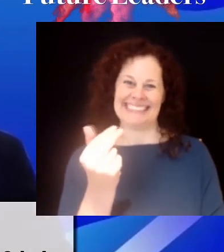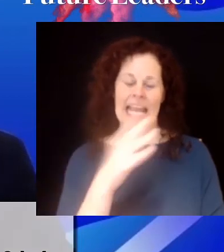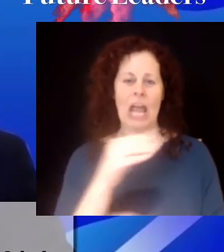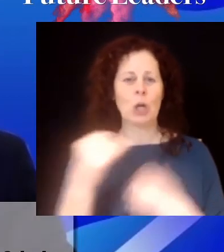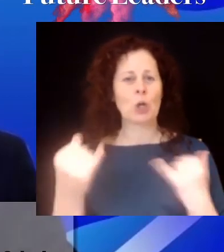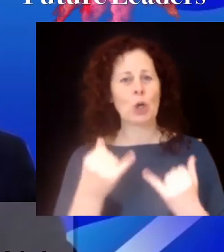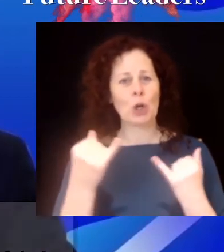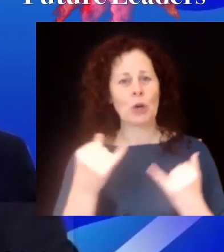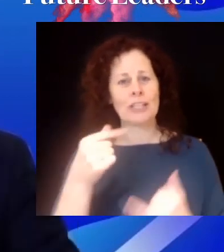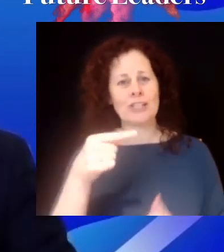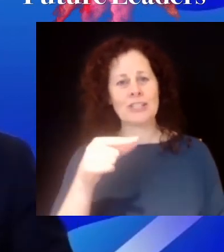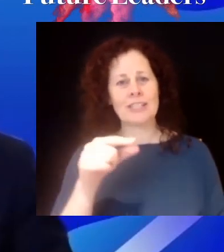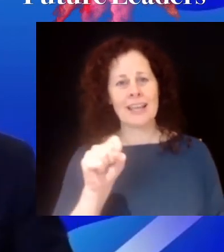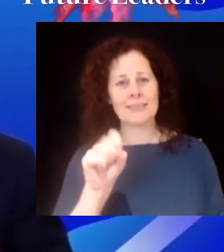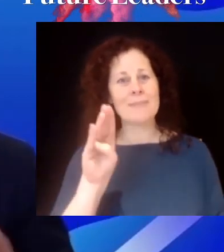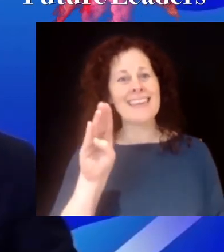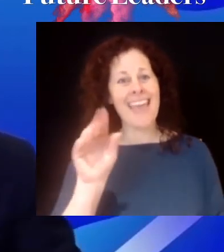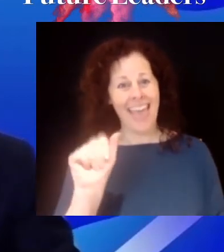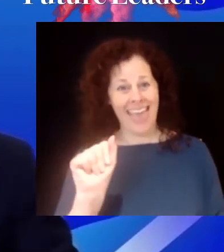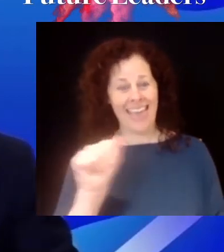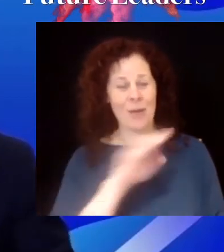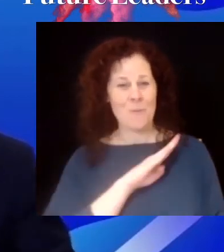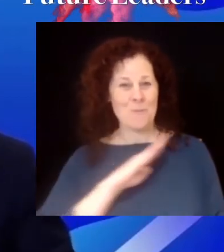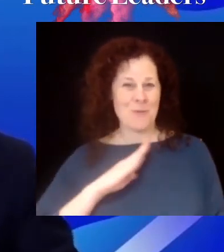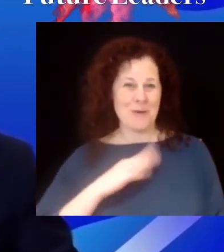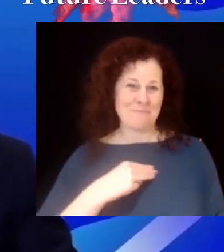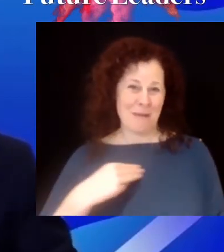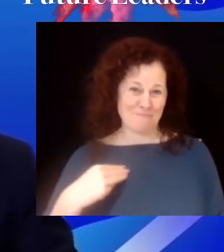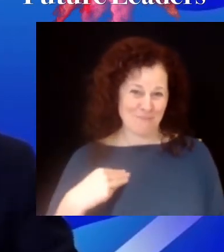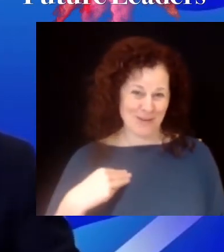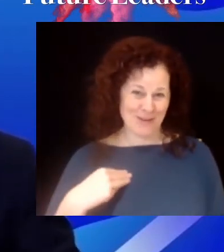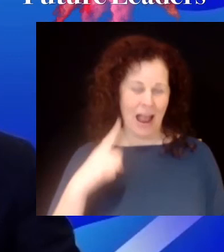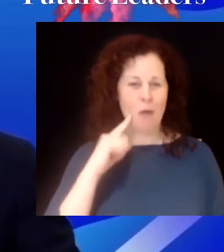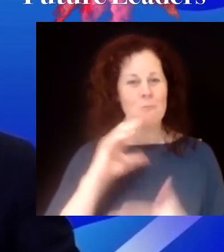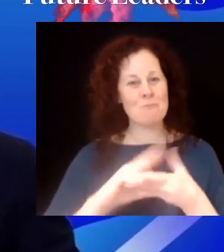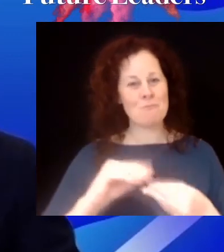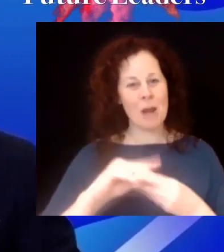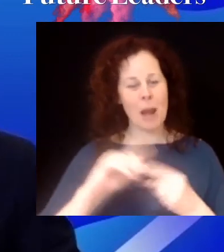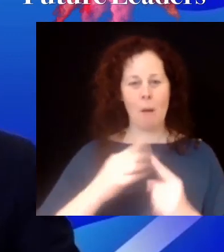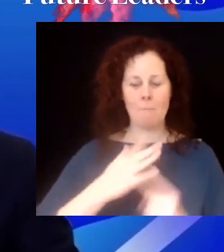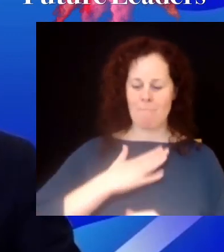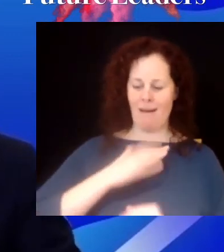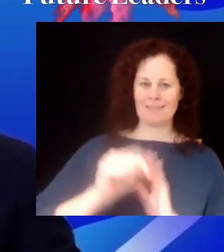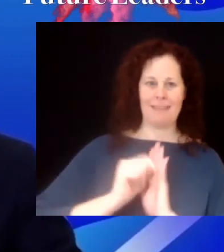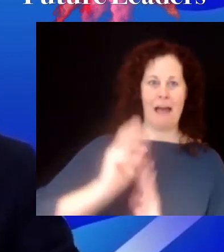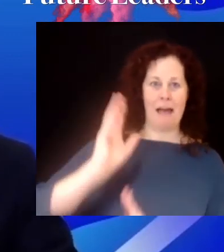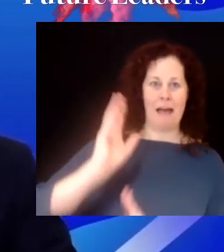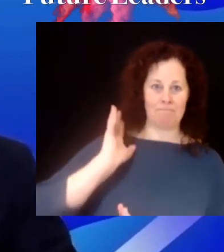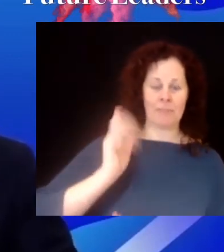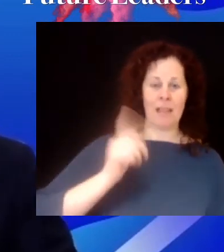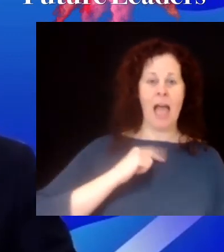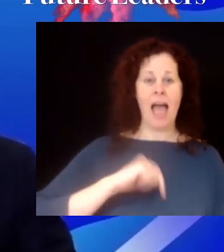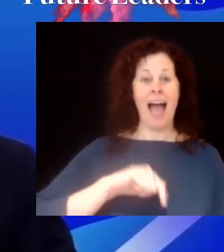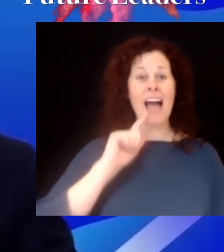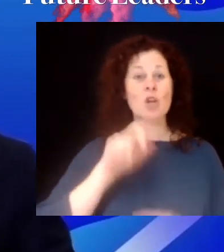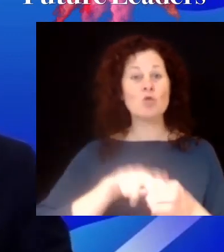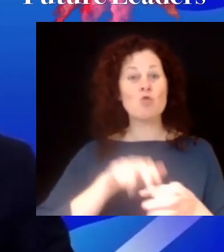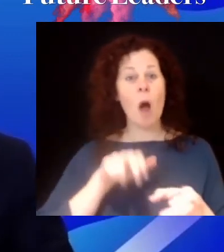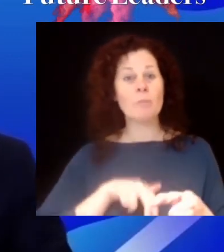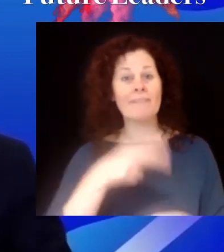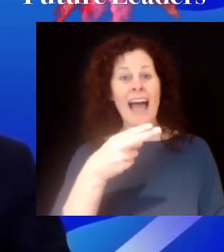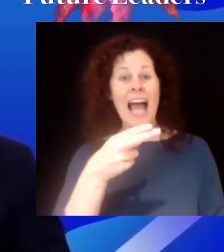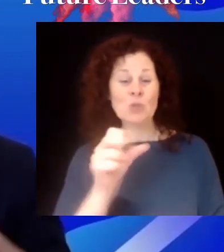board member for Years Strong. Let me share my story about my scholarship. I was a 25-year-old high school dropout with not